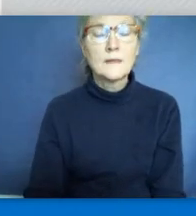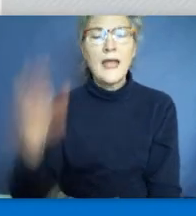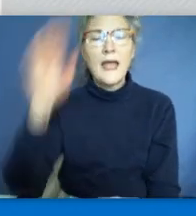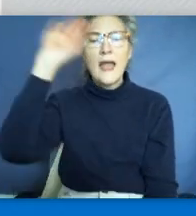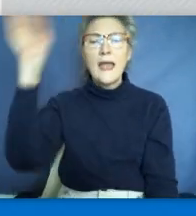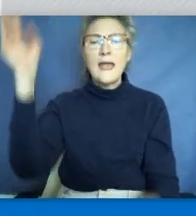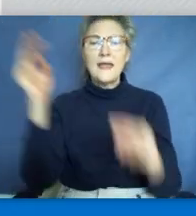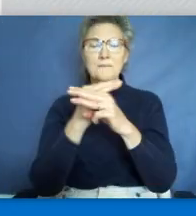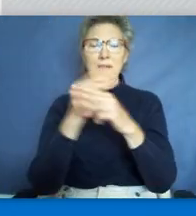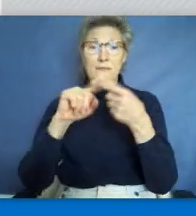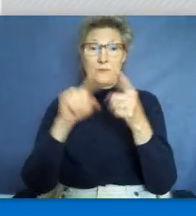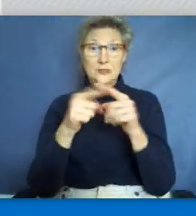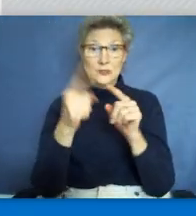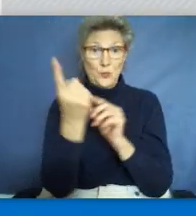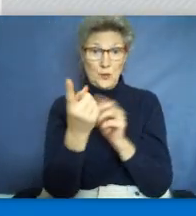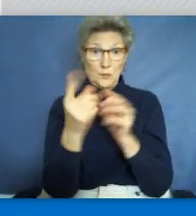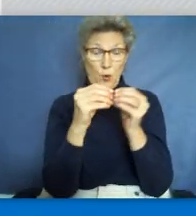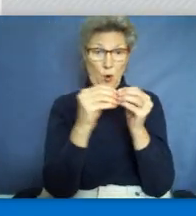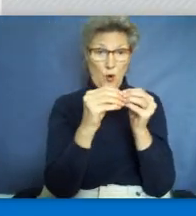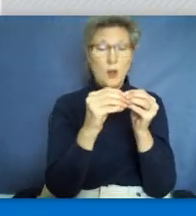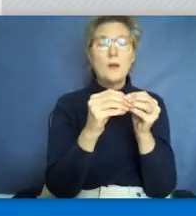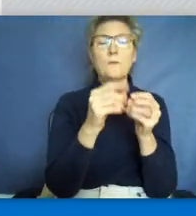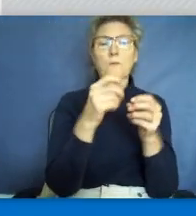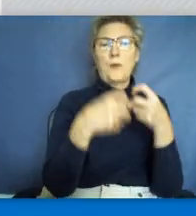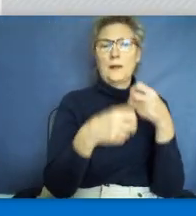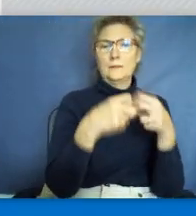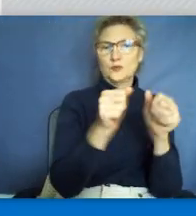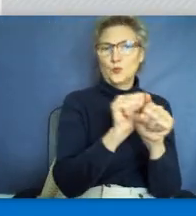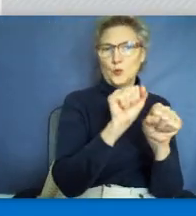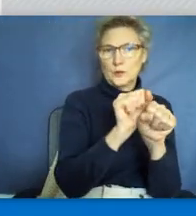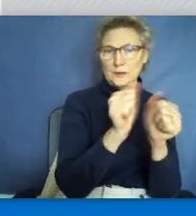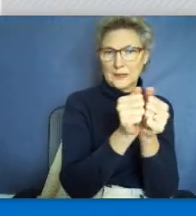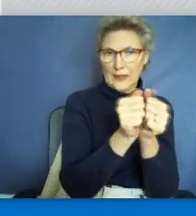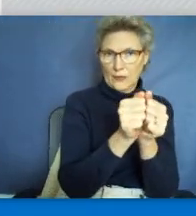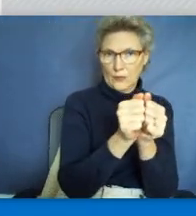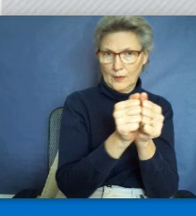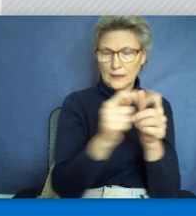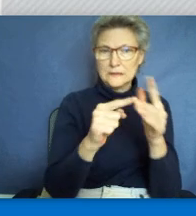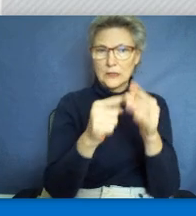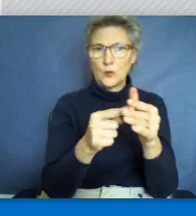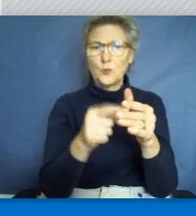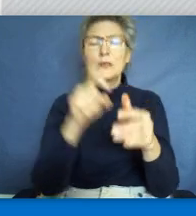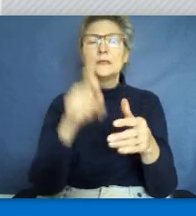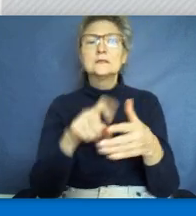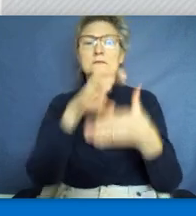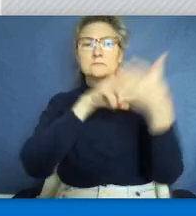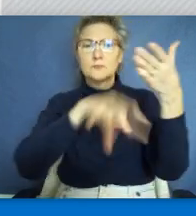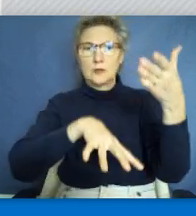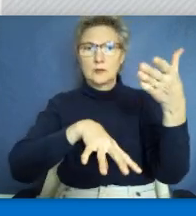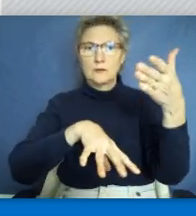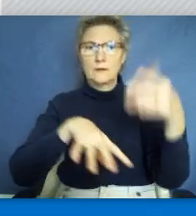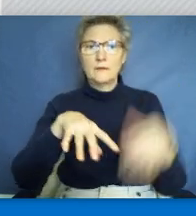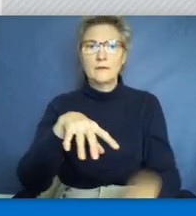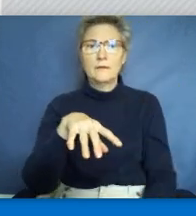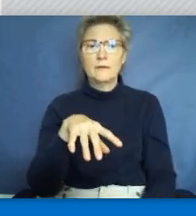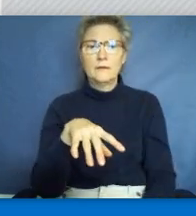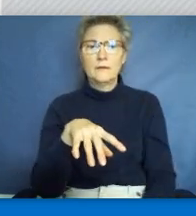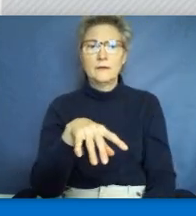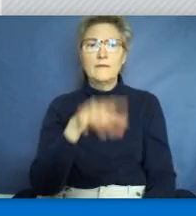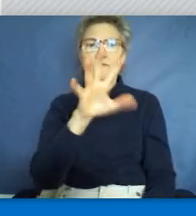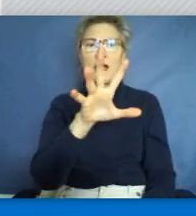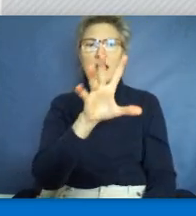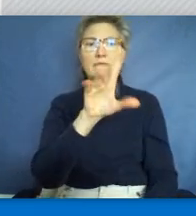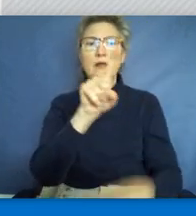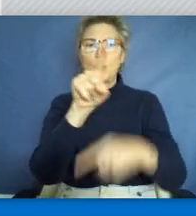one more set of problems to work through together. Let's get started. We need to subtract